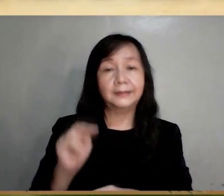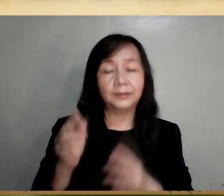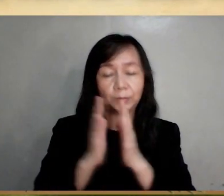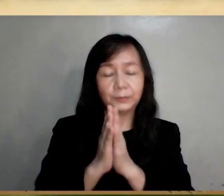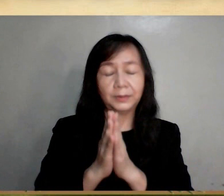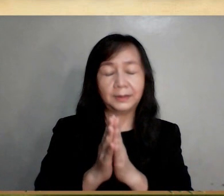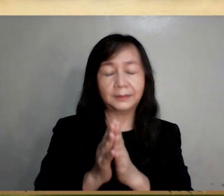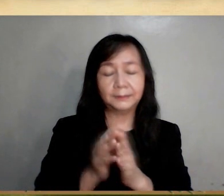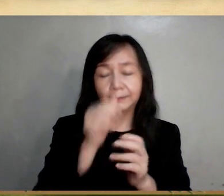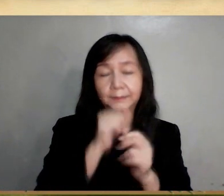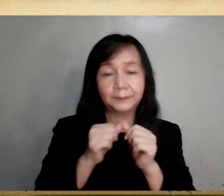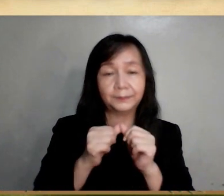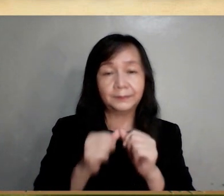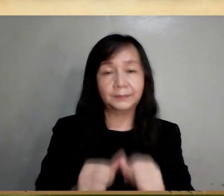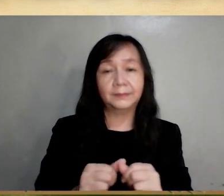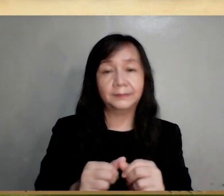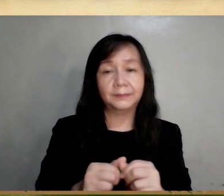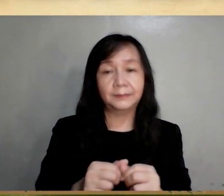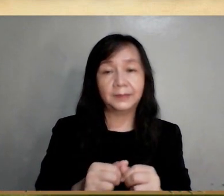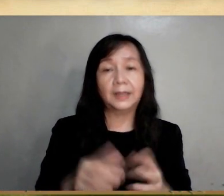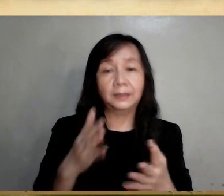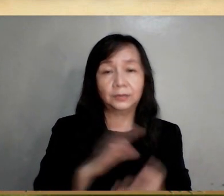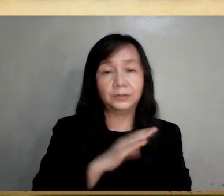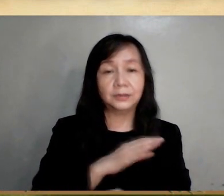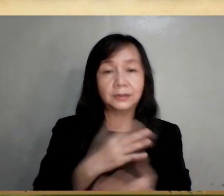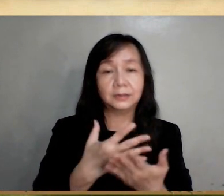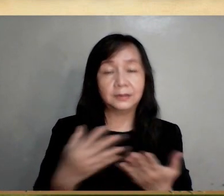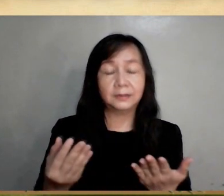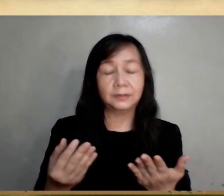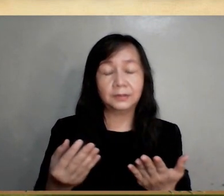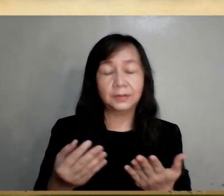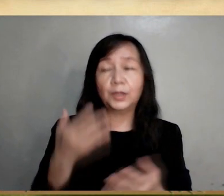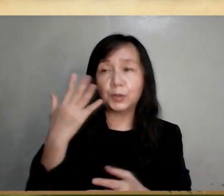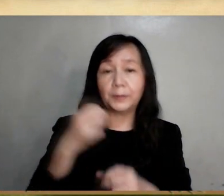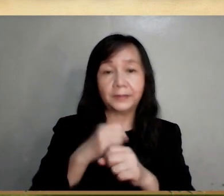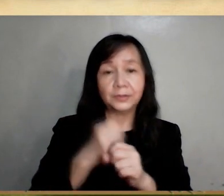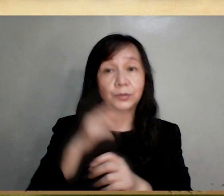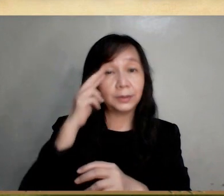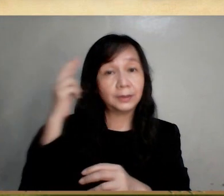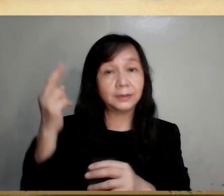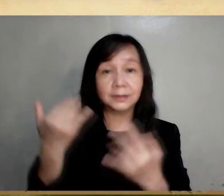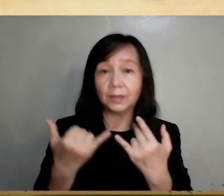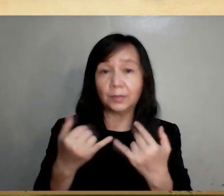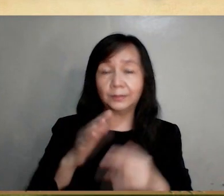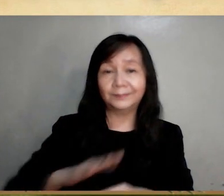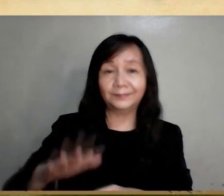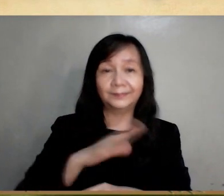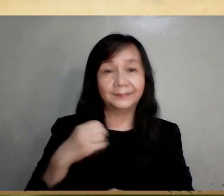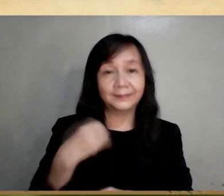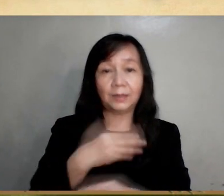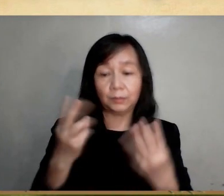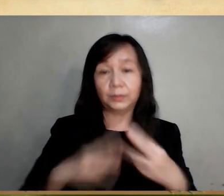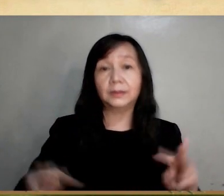pray persistently, patiently, and courageously. You make us realize now that all